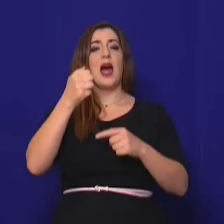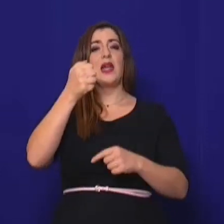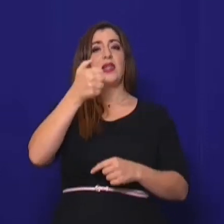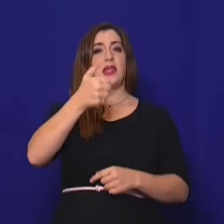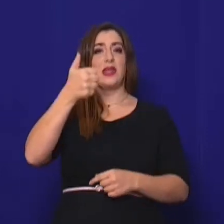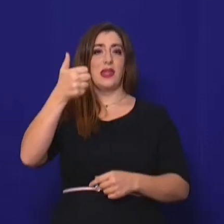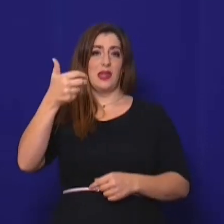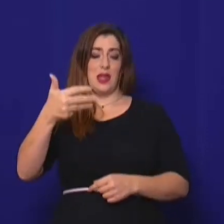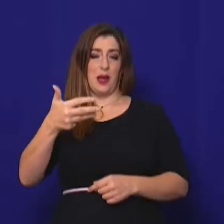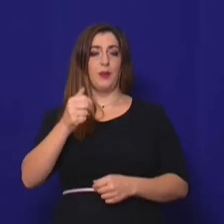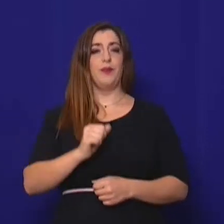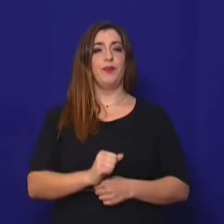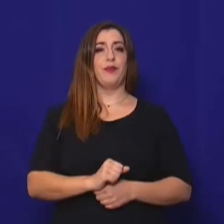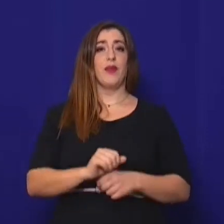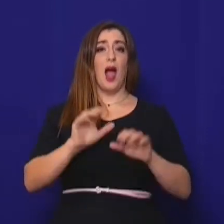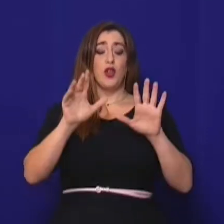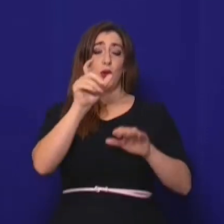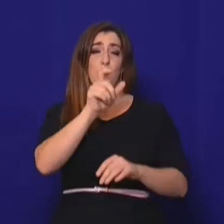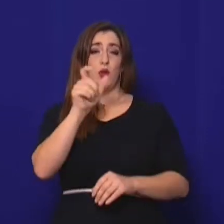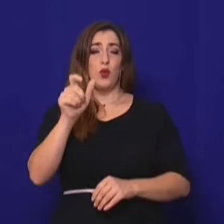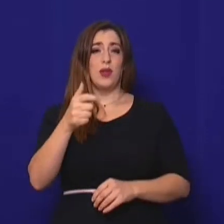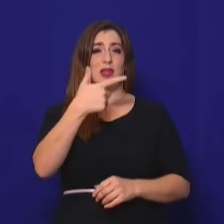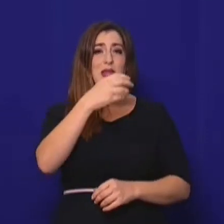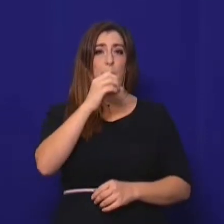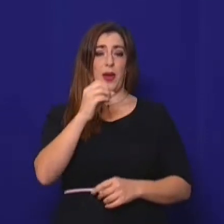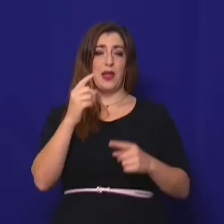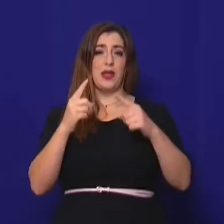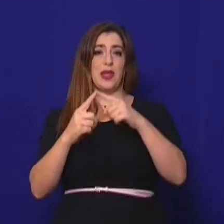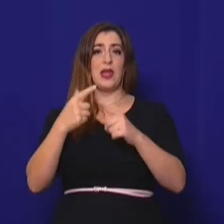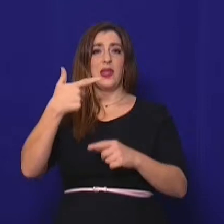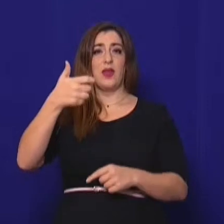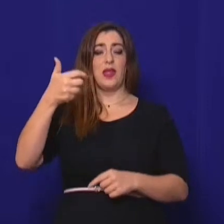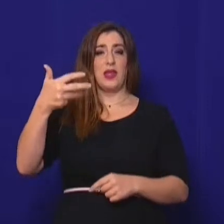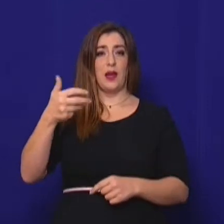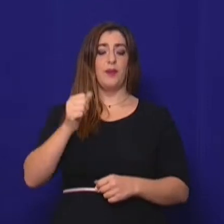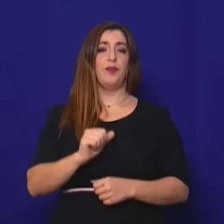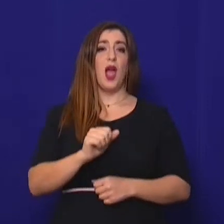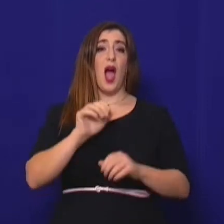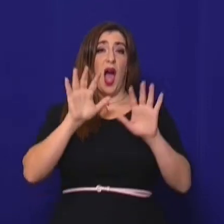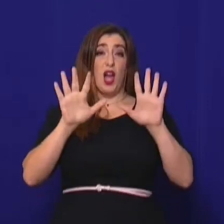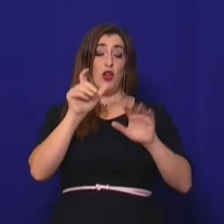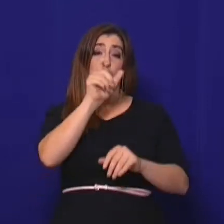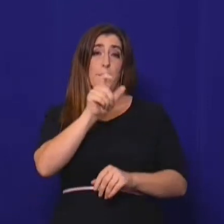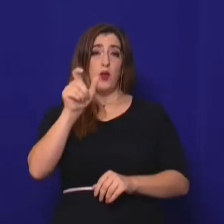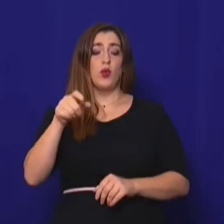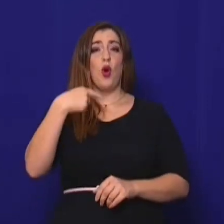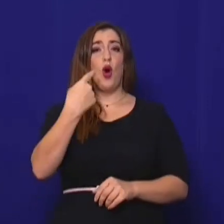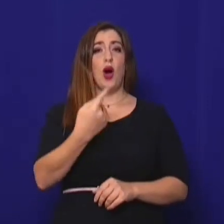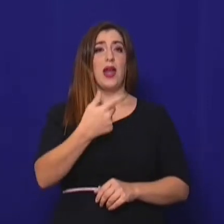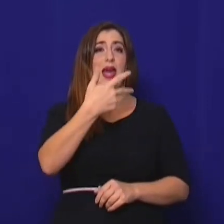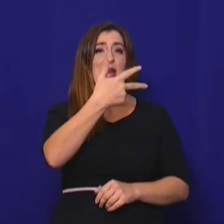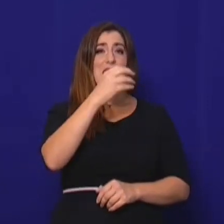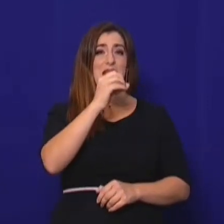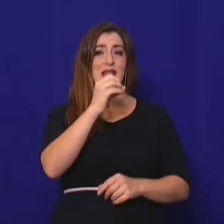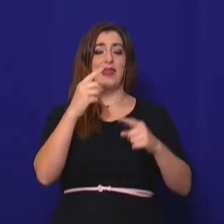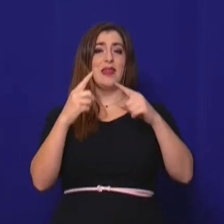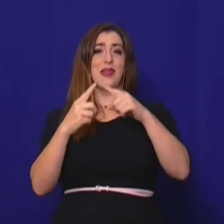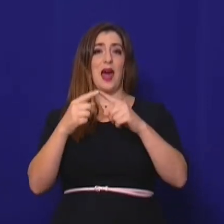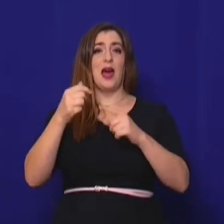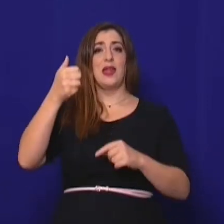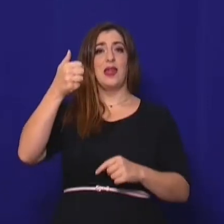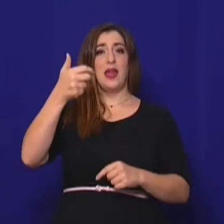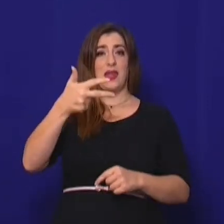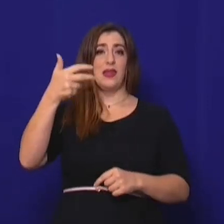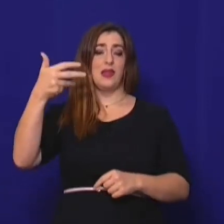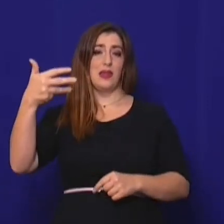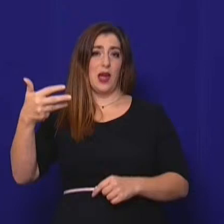bejn 70 u 79 sena, 10 persuni oħra ta' etajiet bejn 80 u 89 sena u